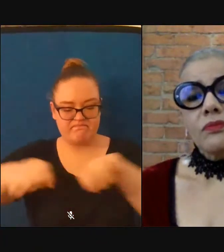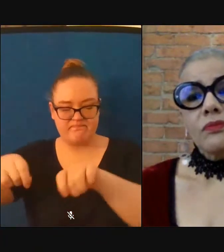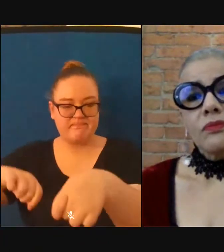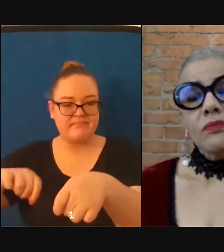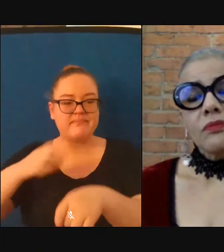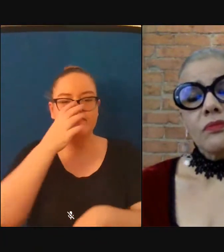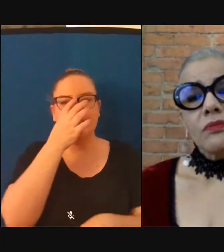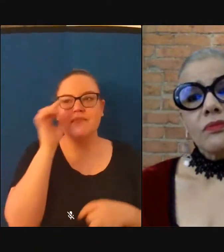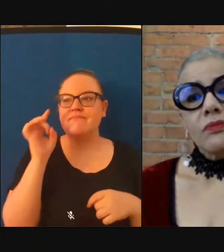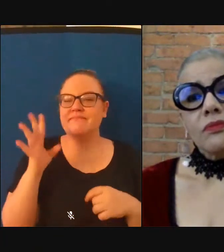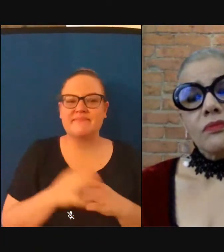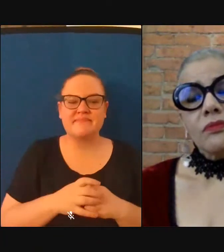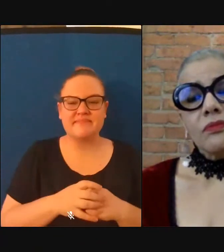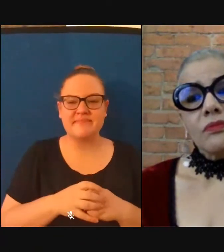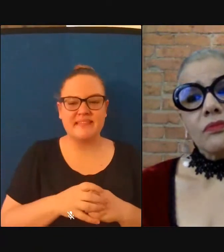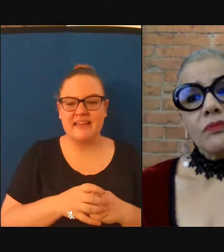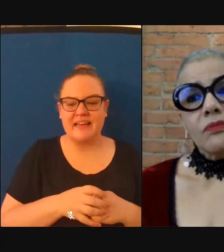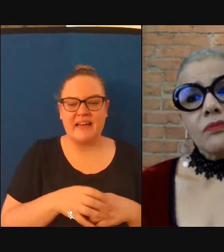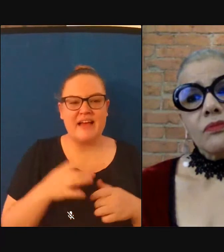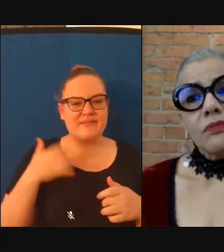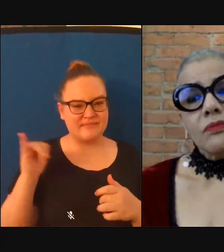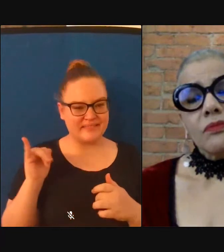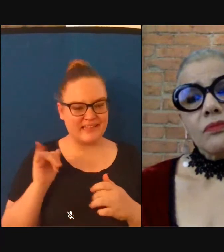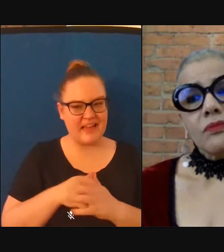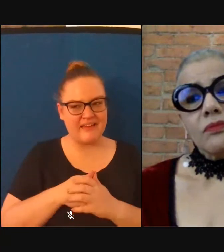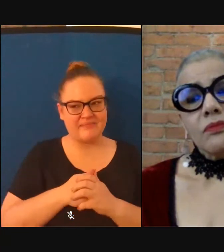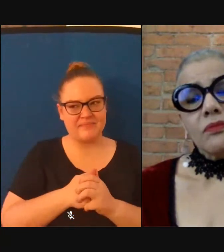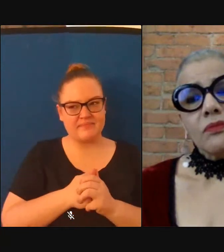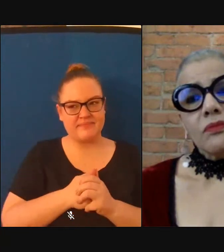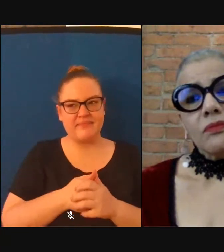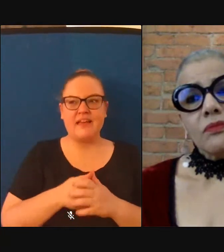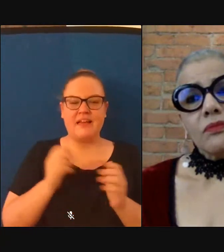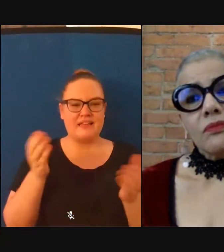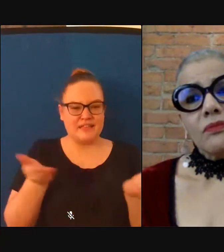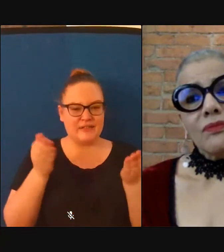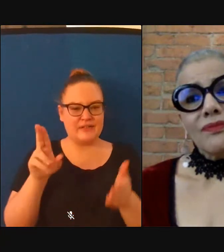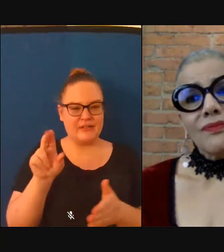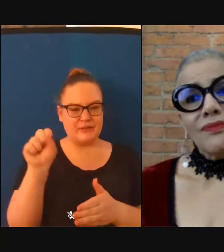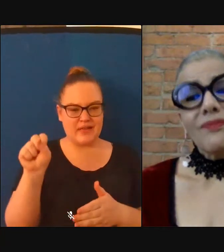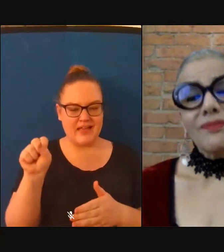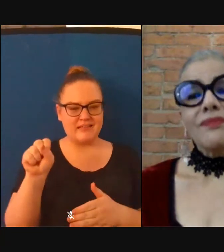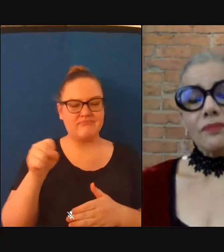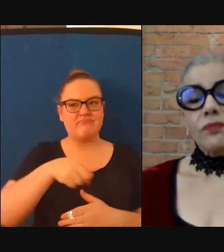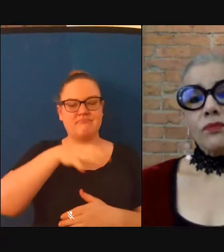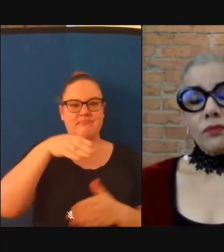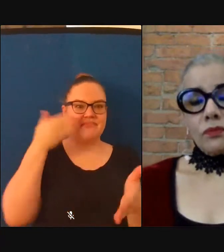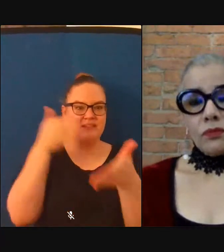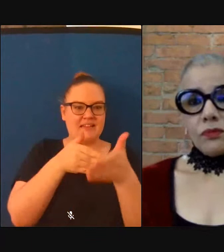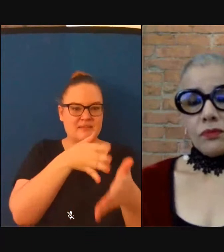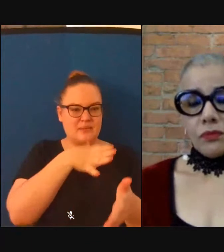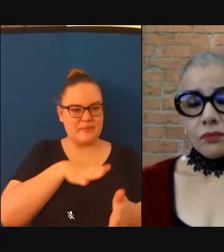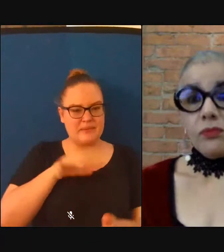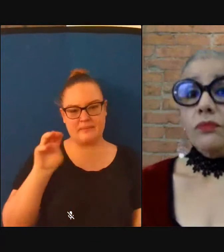so the background noise of everything in the United States, I mean, consider who our president is, consider our popular culture, it can